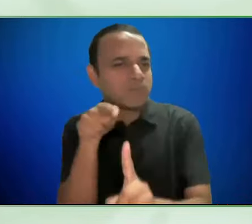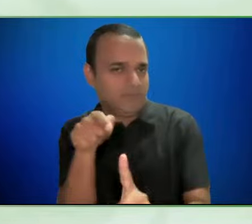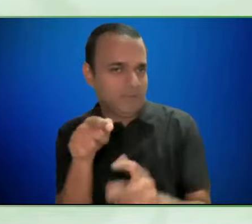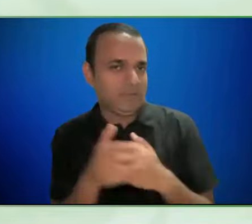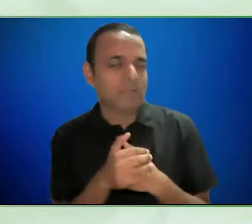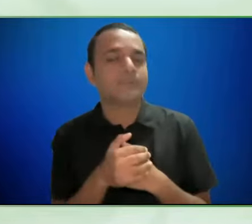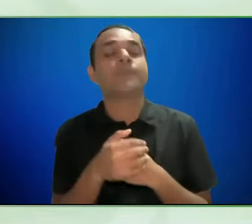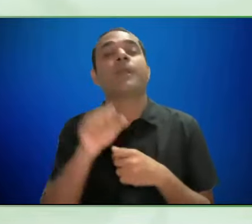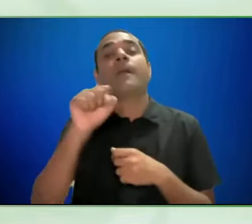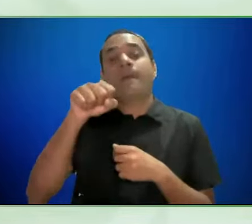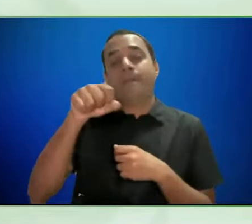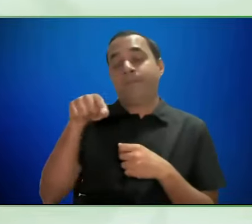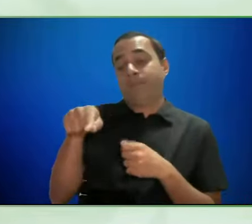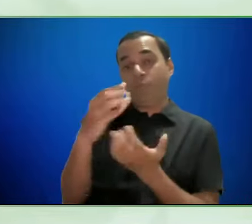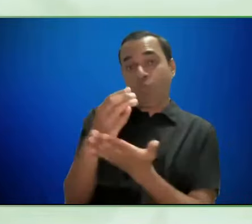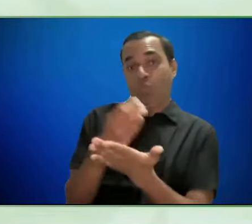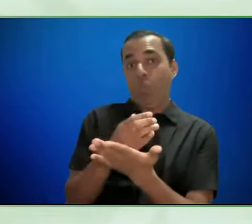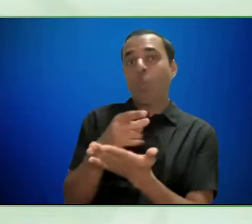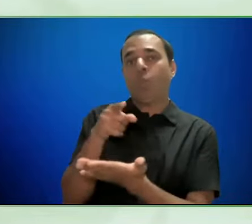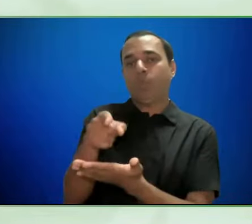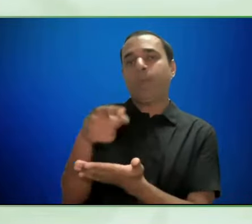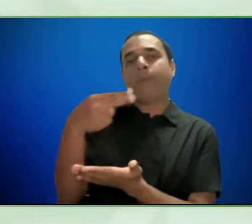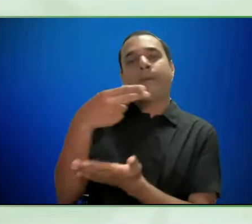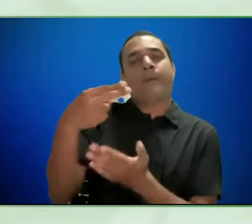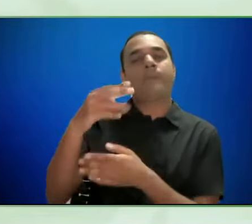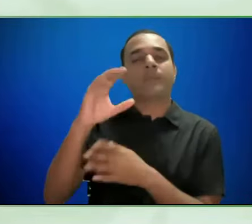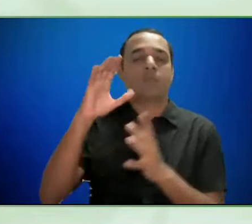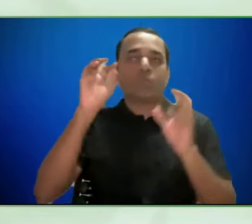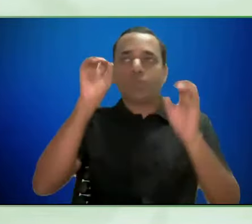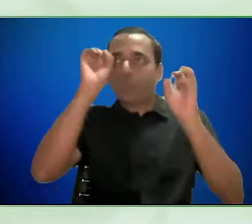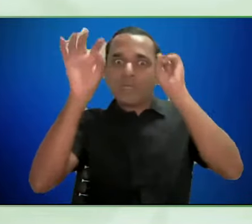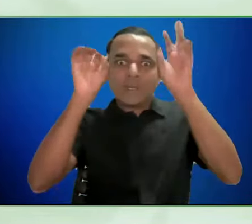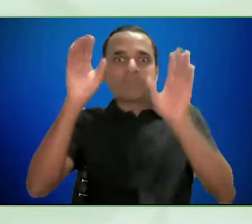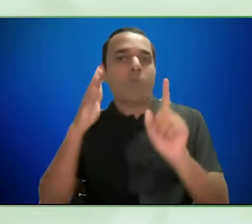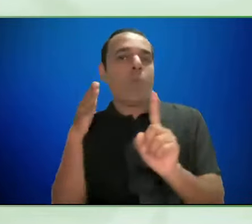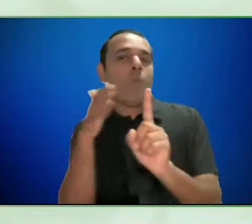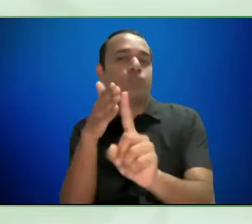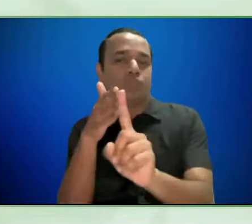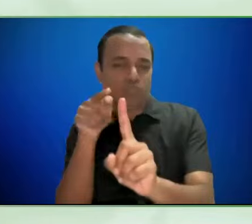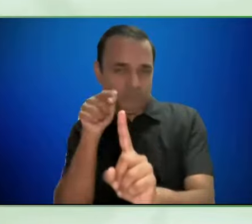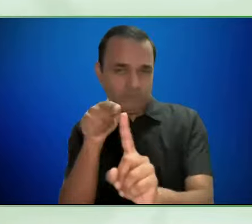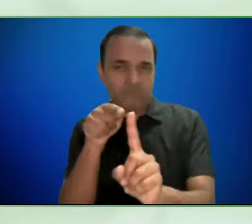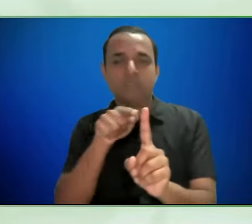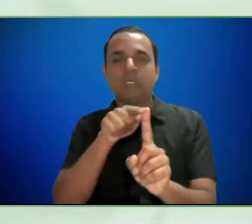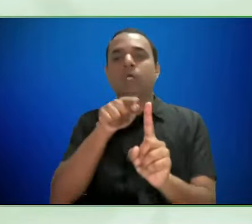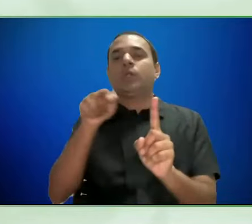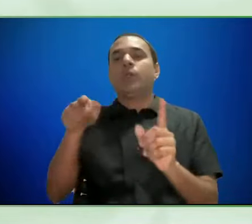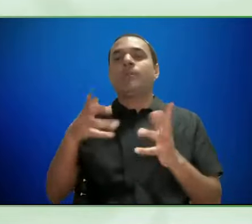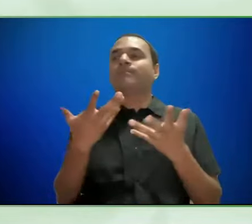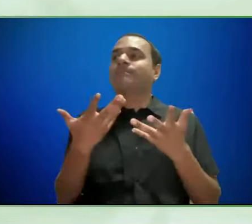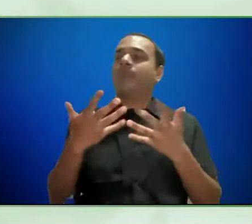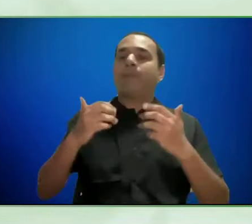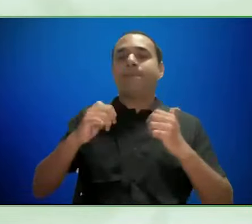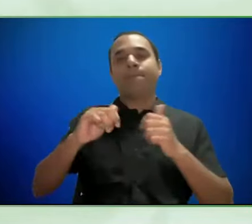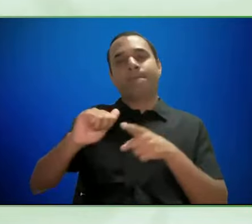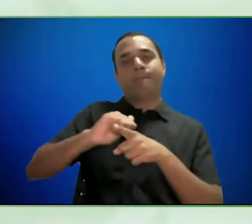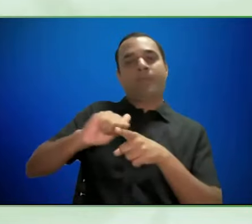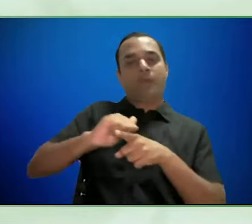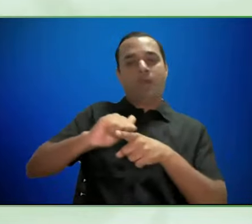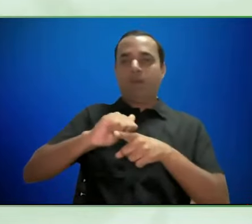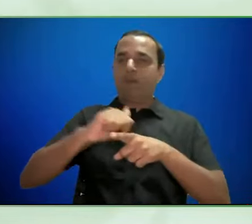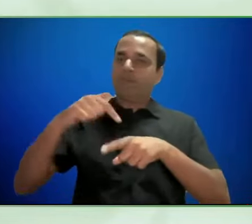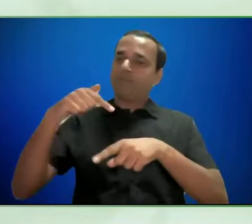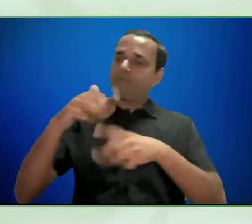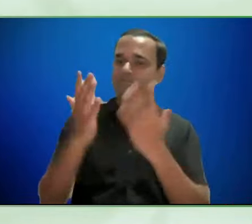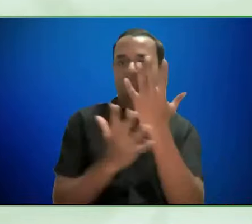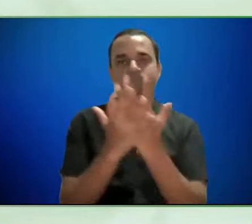syndrome leadership all around Ireland, actually. Mm-hmm. The Irish government has funded it, and we were quite